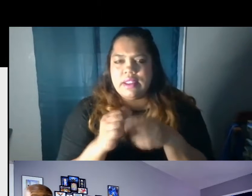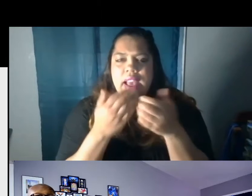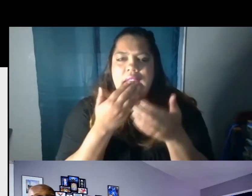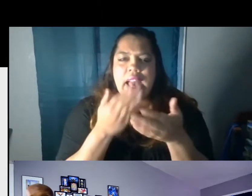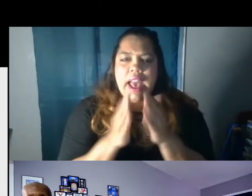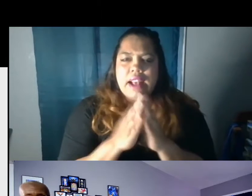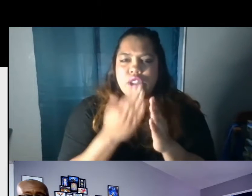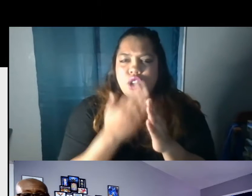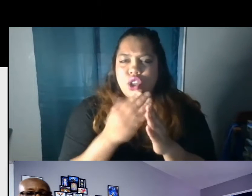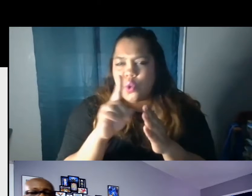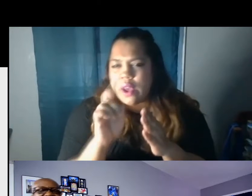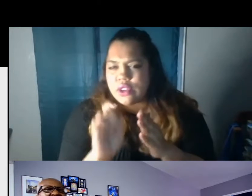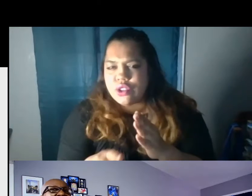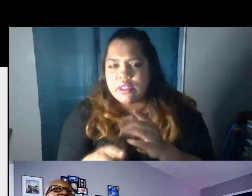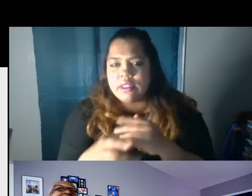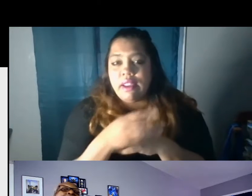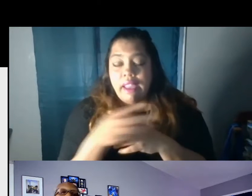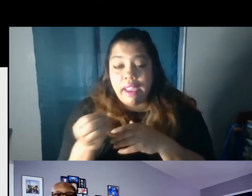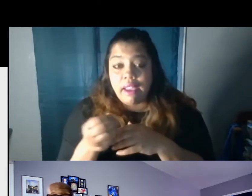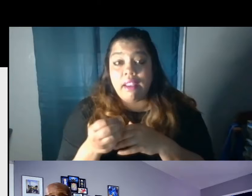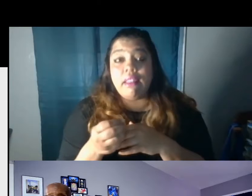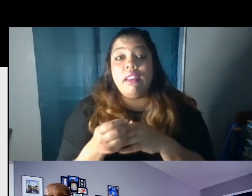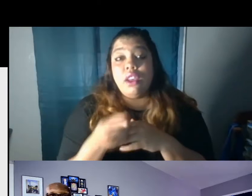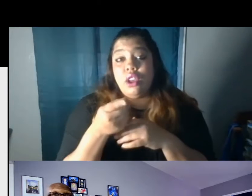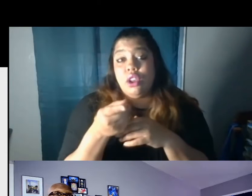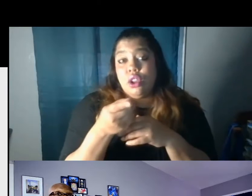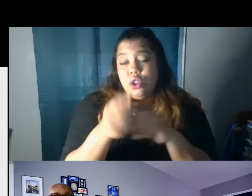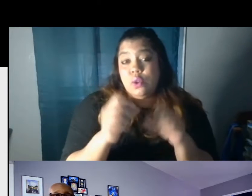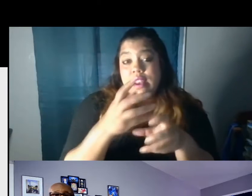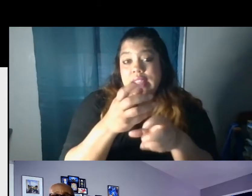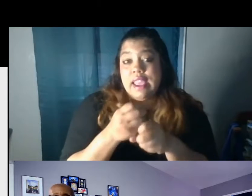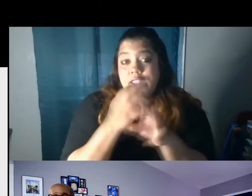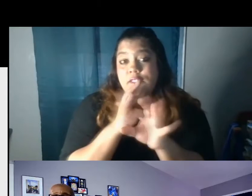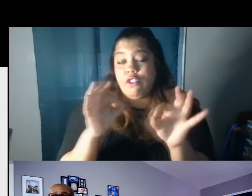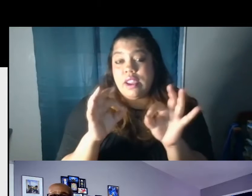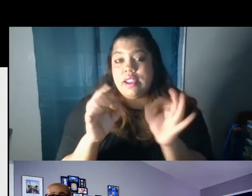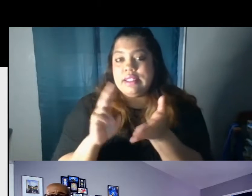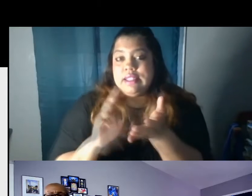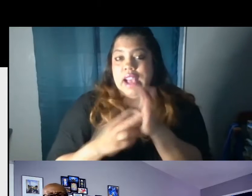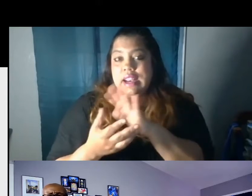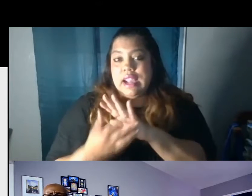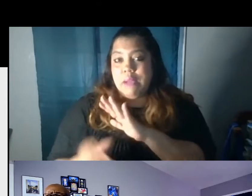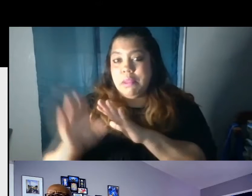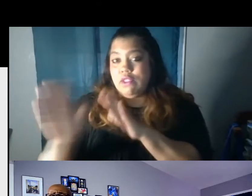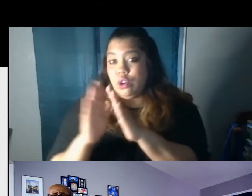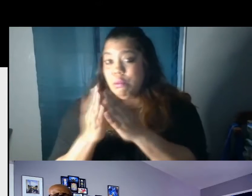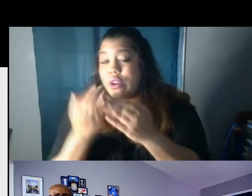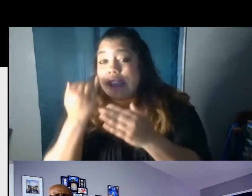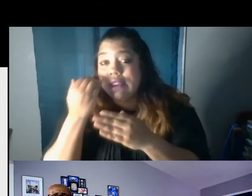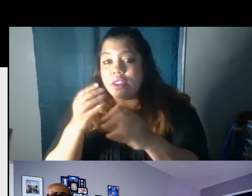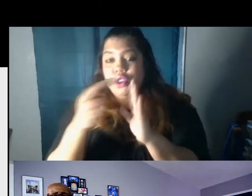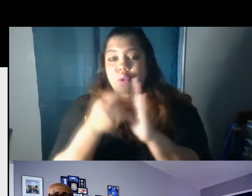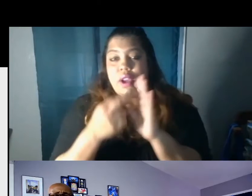Beginning April 6th, 7 to 9 p.m. for 8 weeks. Exploring Roots